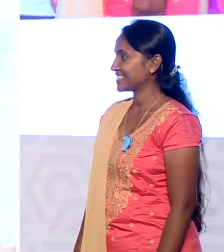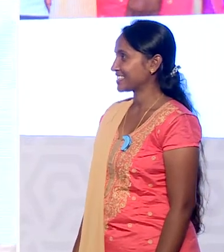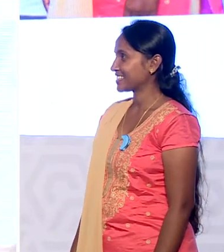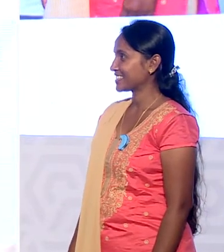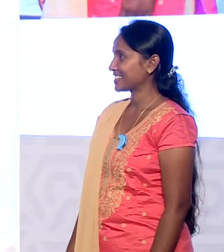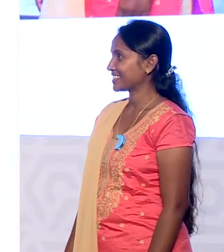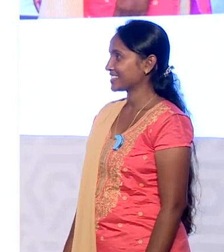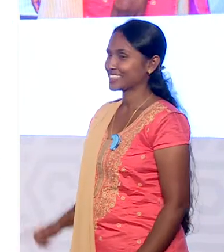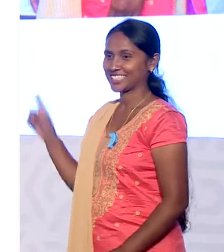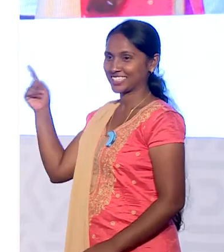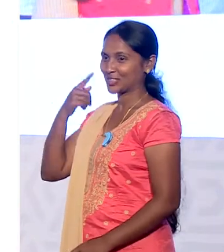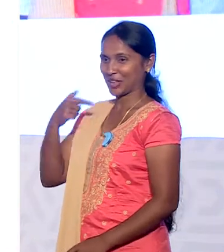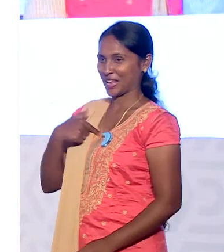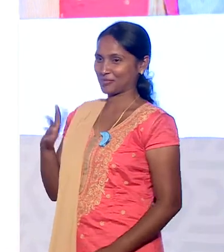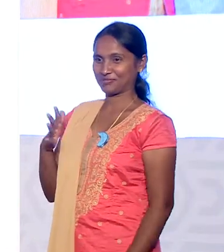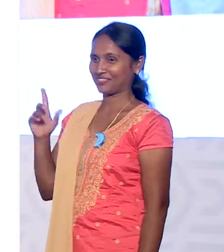That's not who I am.